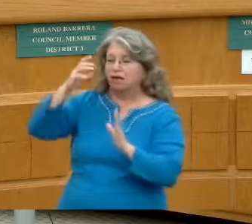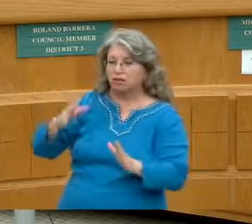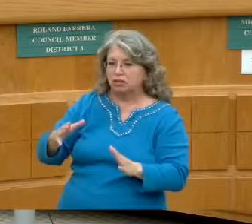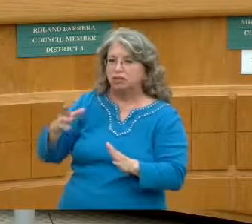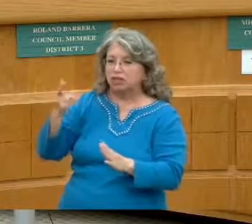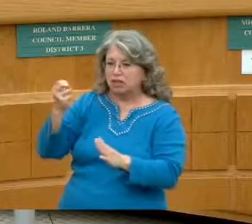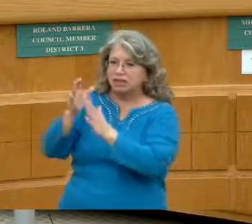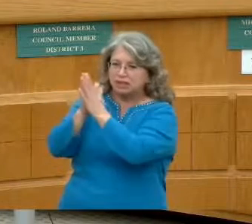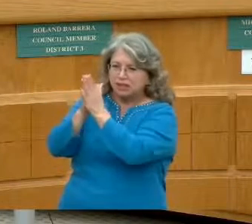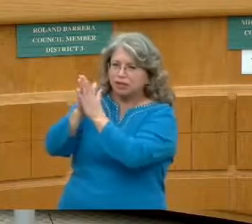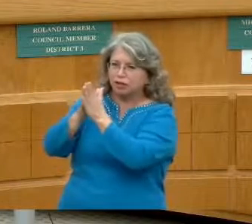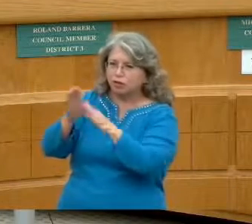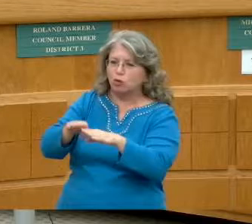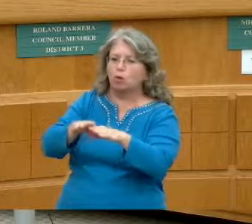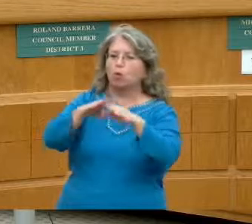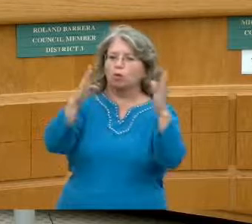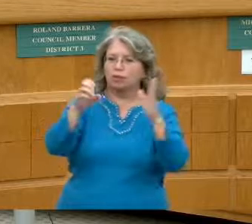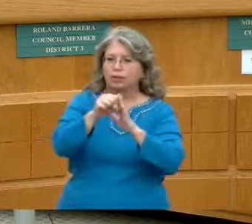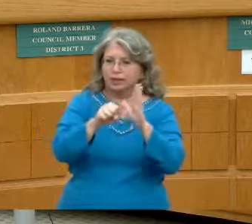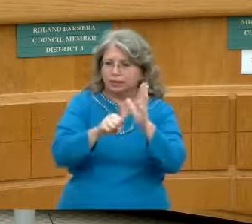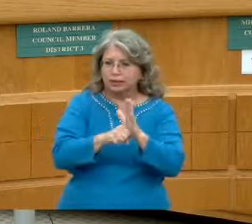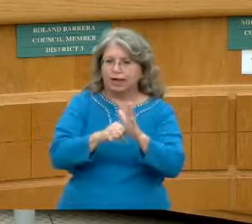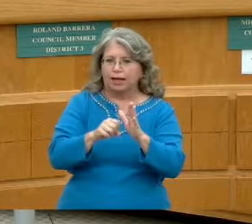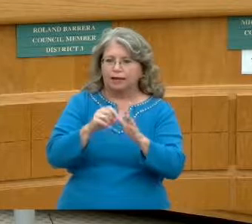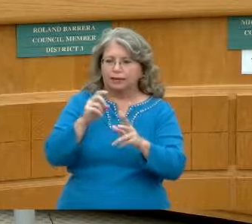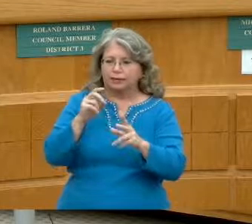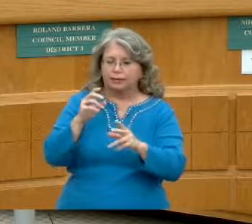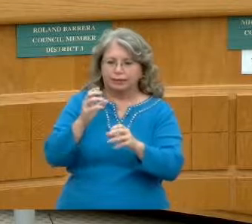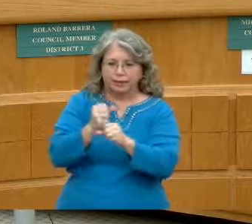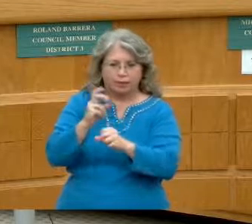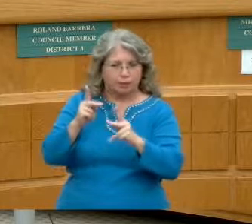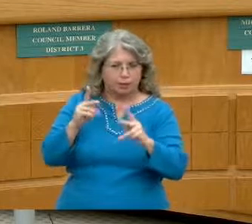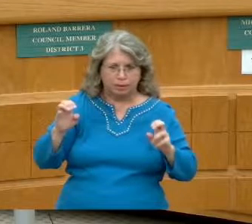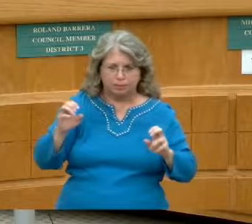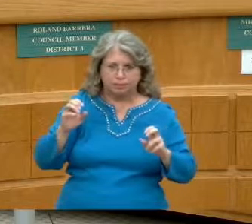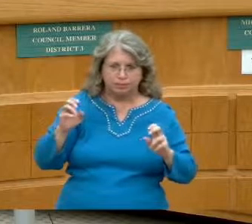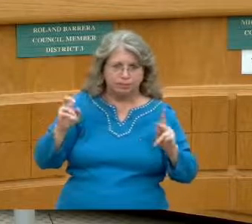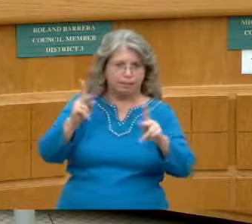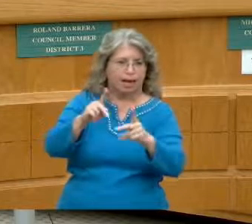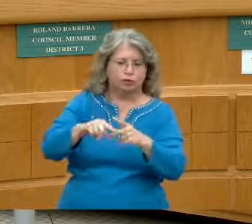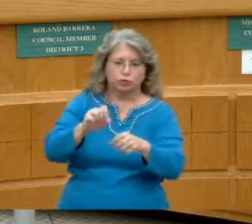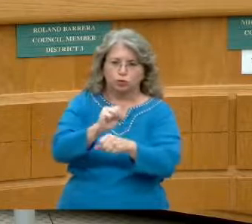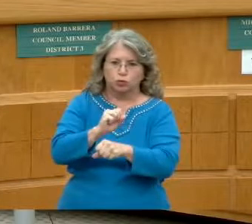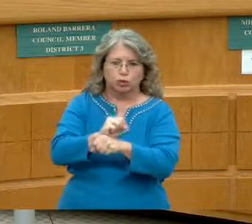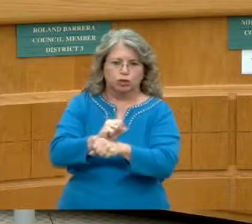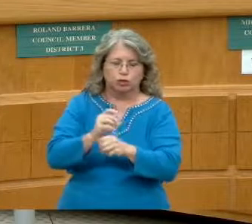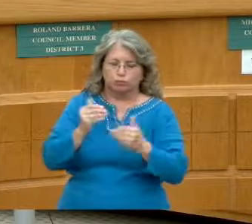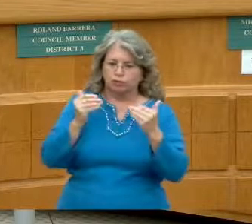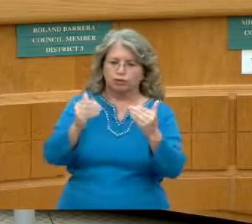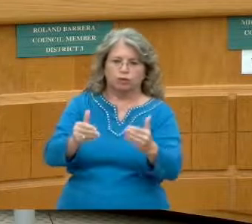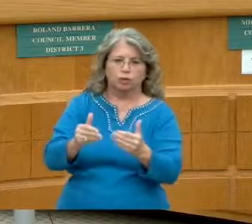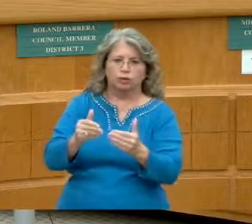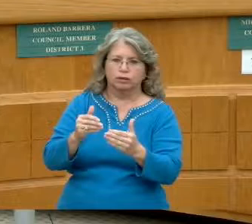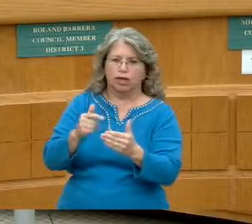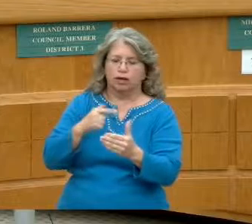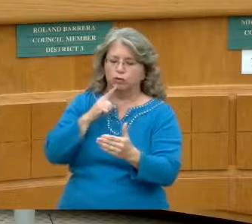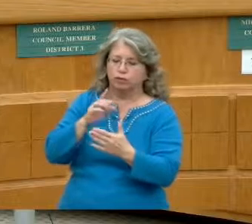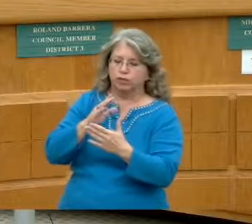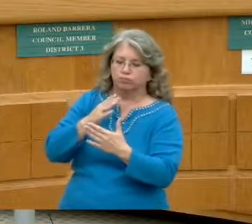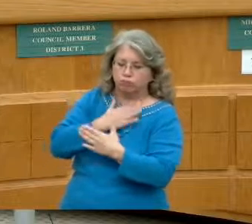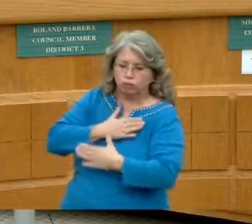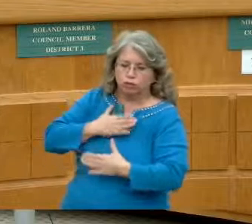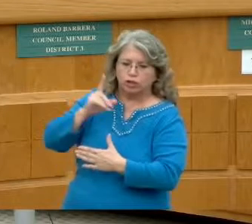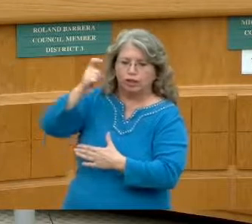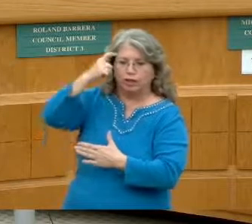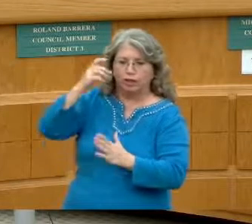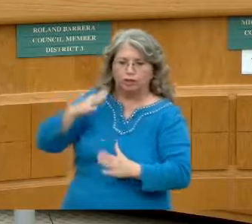get our state open and working and moving forward as anybody here there is, and I appreciate his efforts and all of